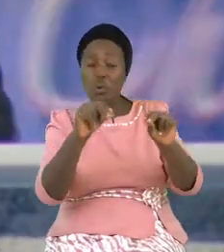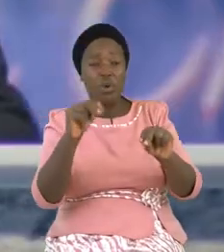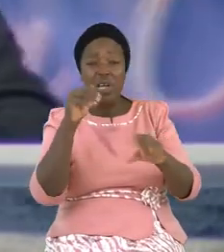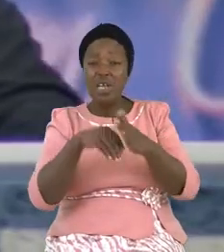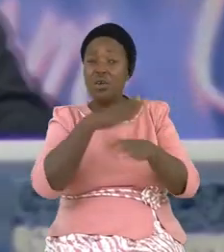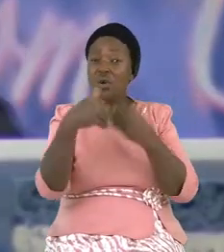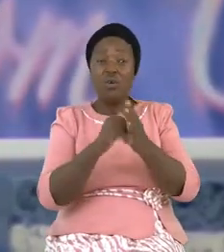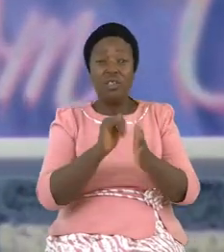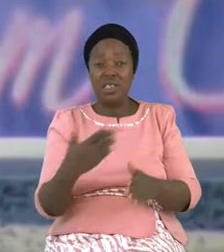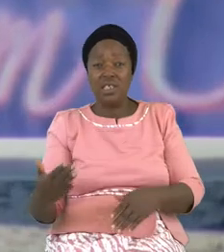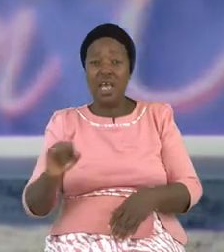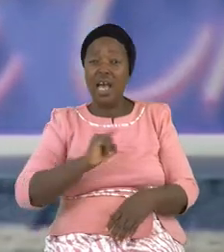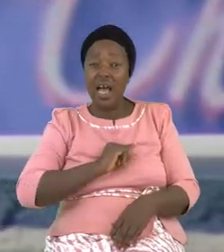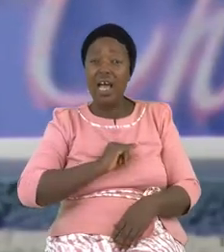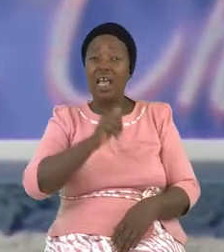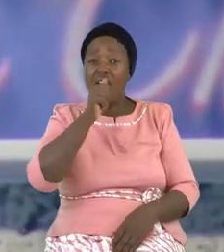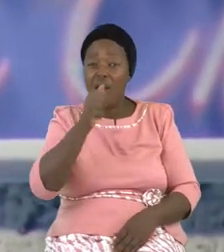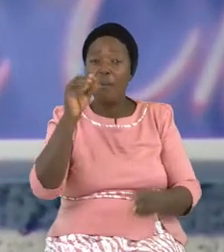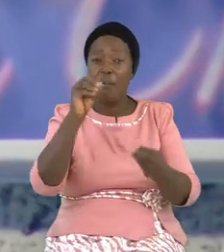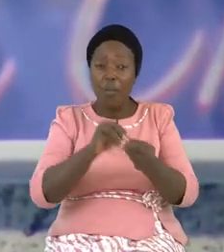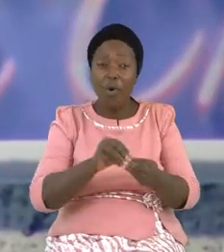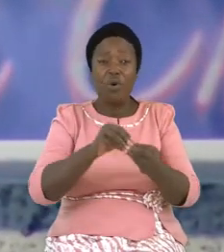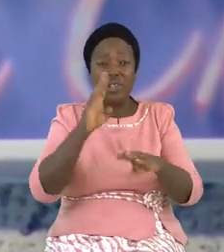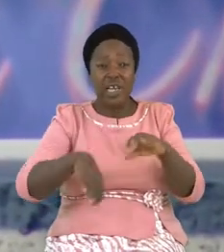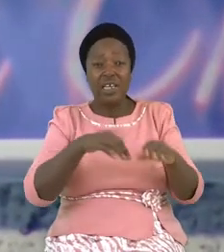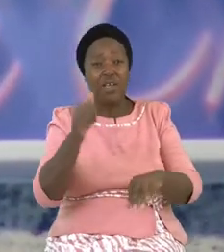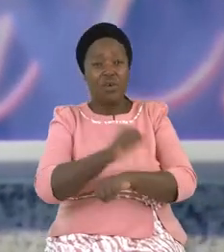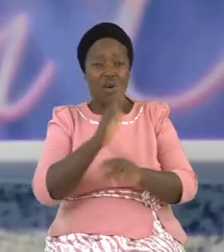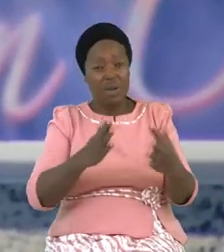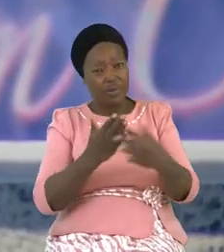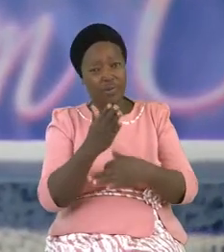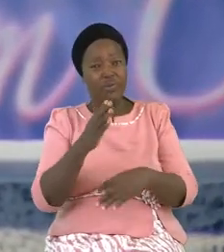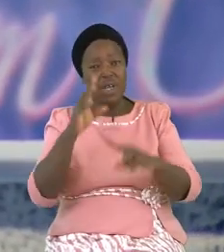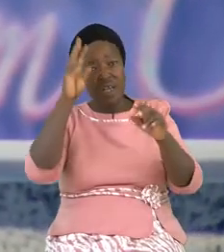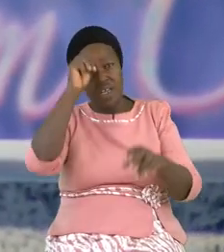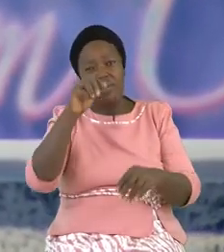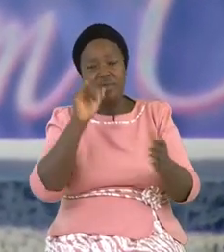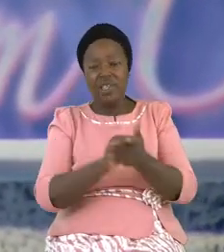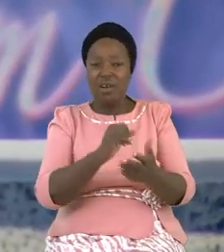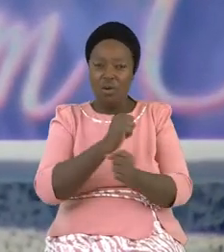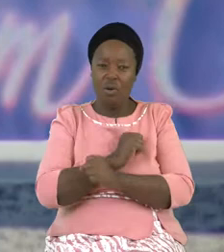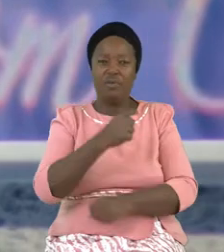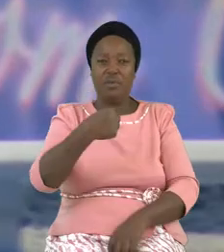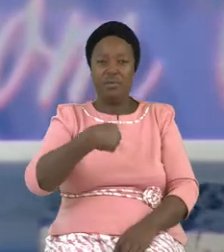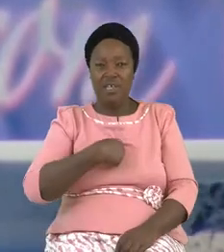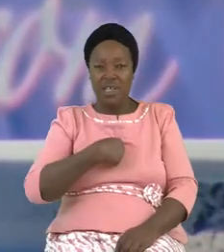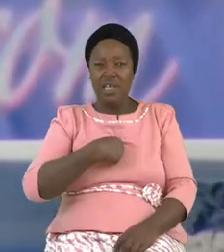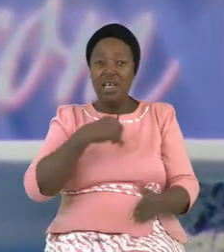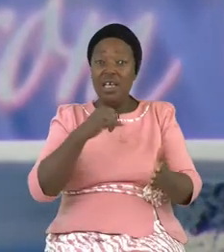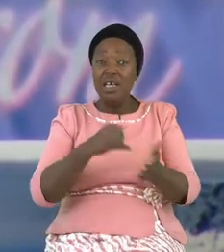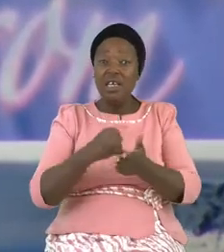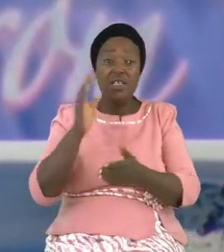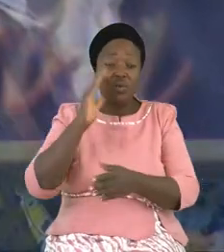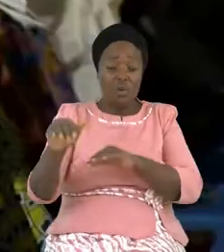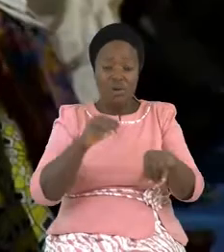things, I am more than a conqueror through him that loved me. It will be performed in your